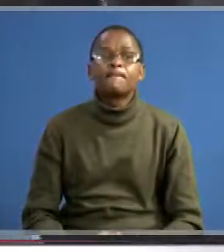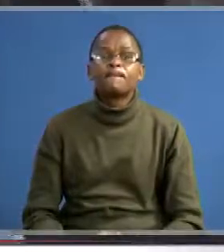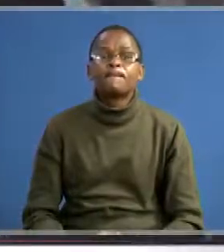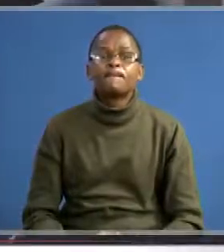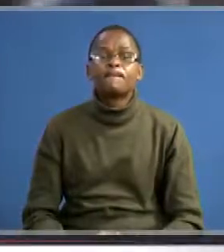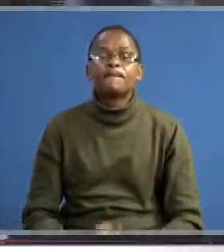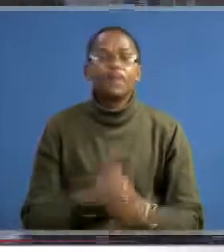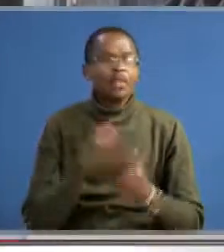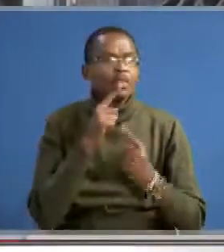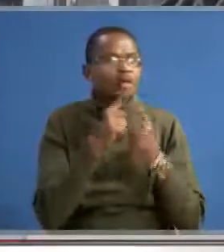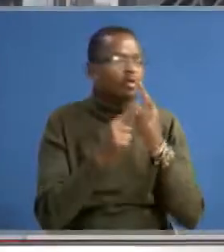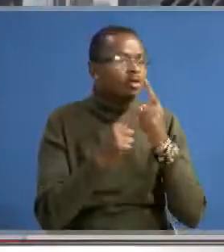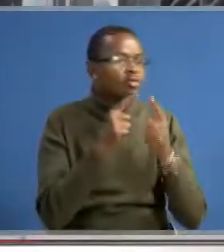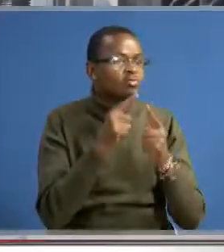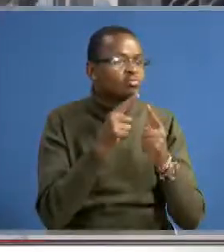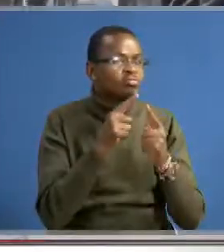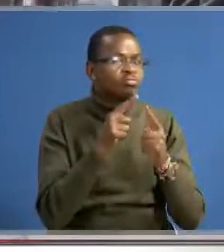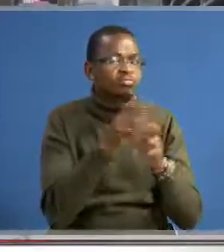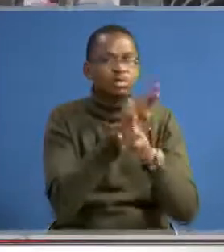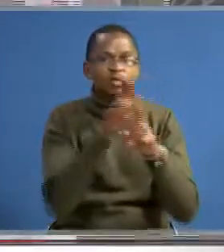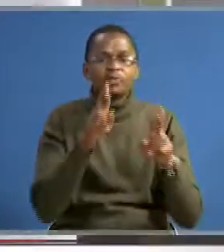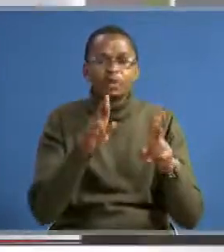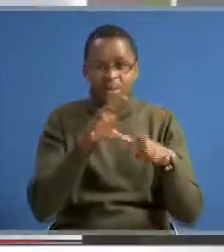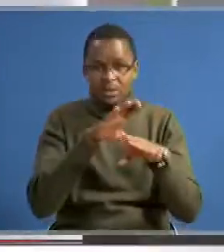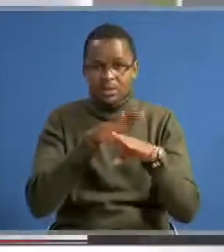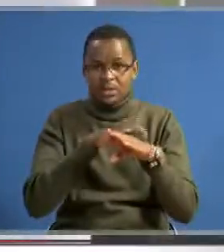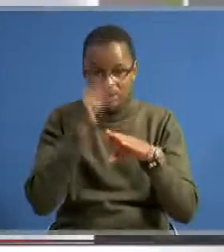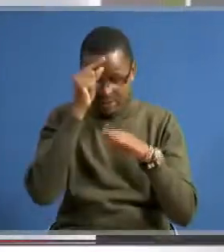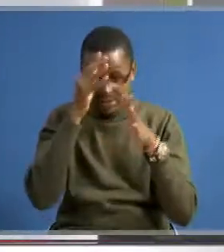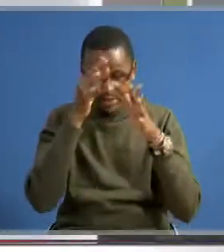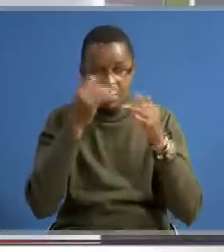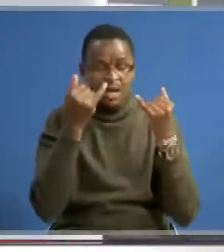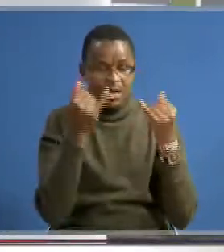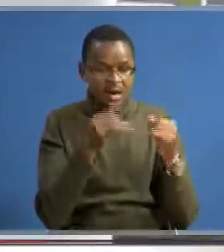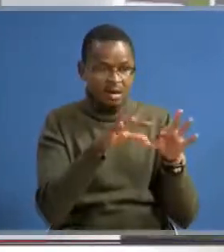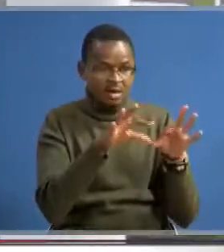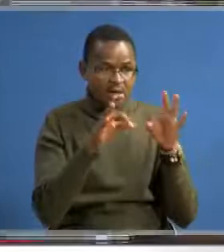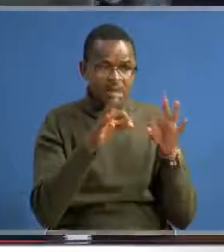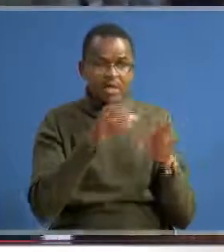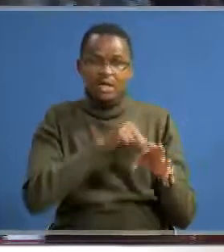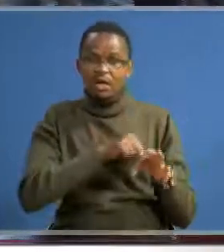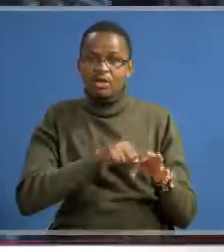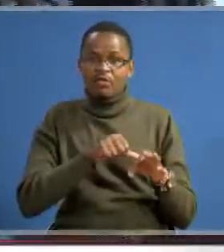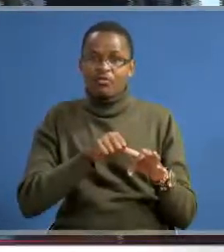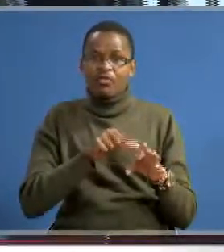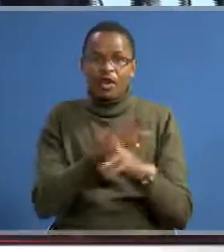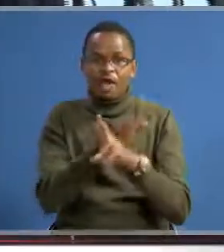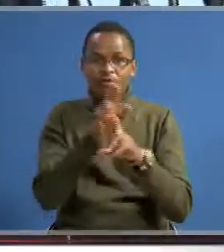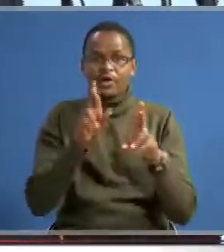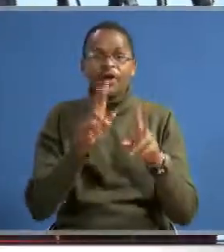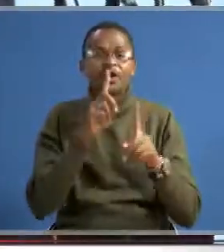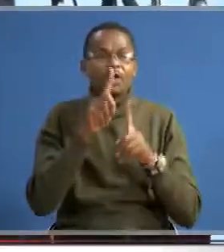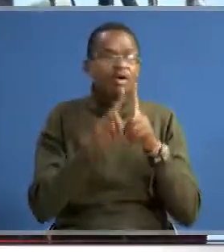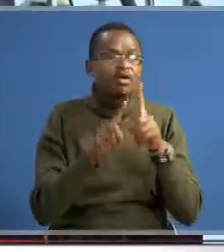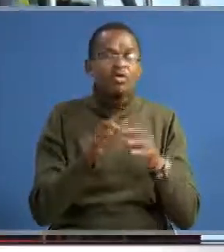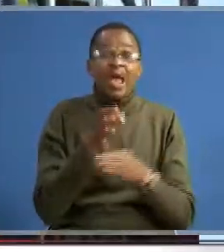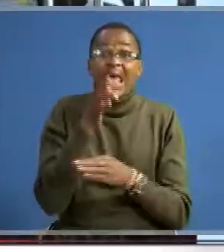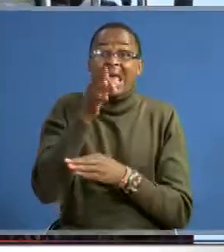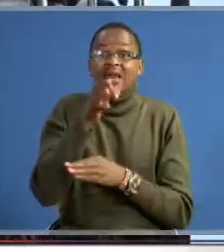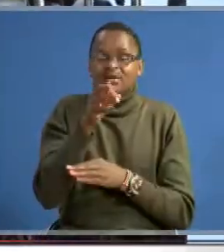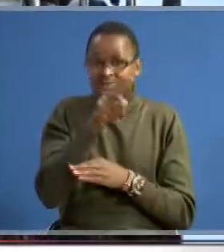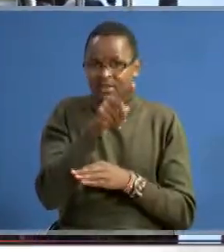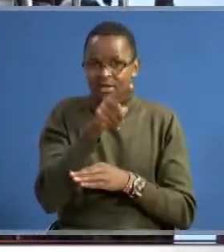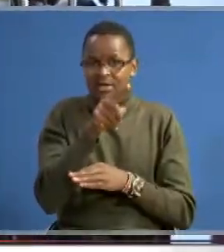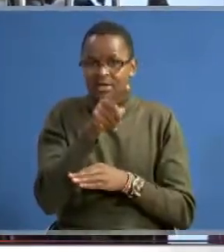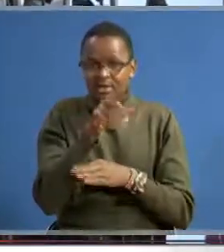As the talks on referendum quickly gain momentum, the governors are now taking advantage of the referendum talks to extend their terms in